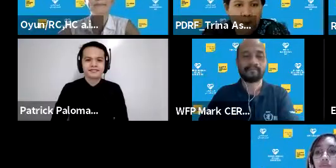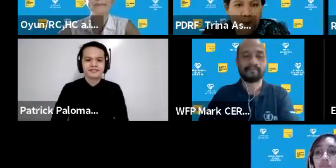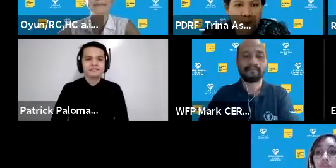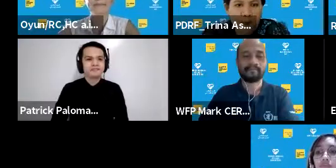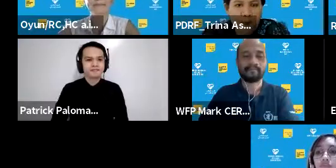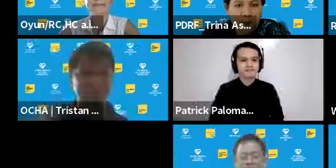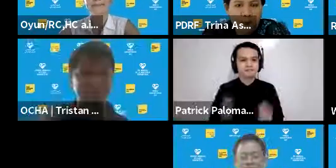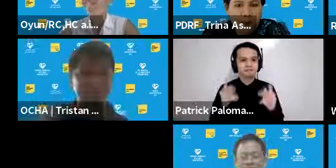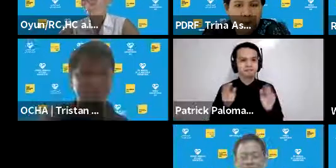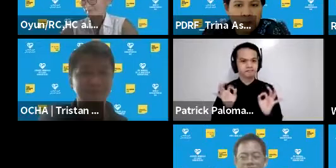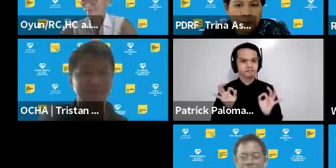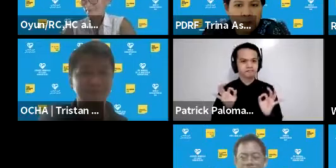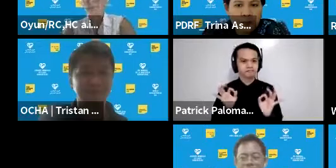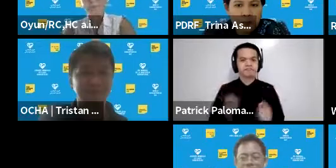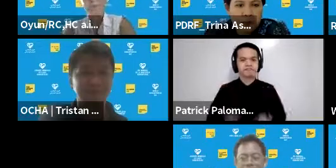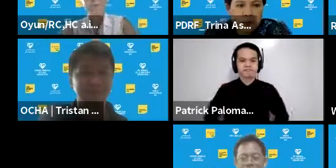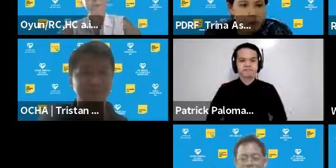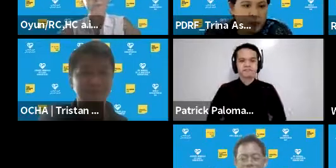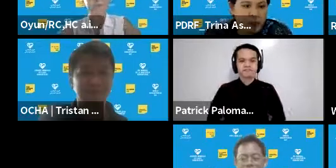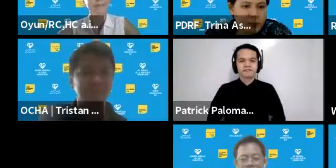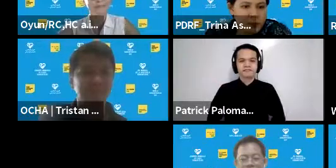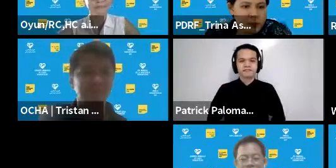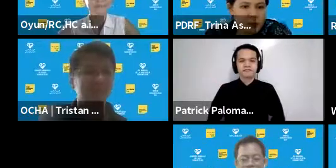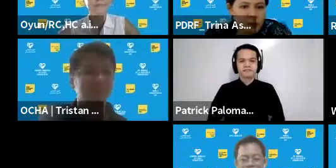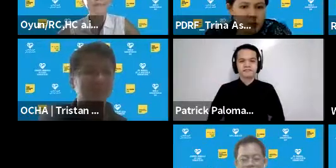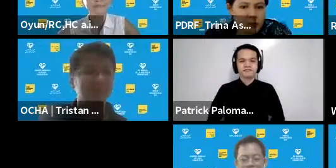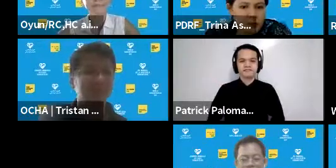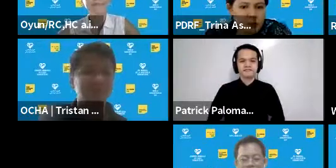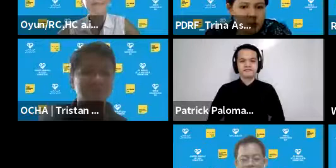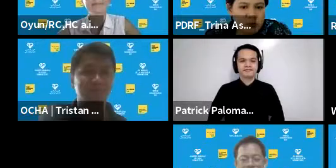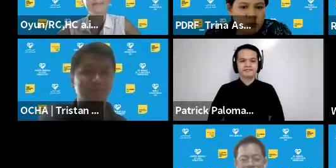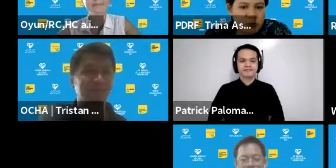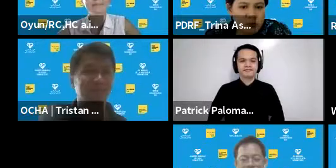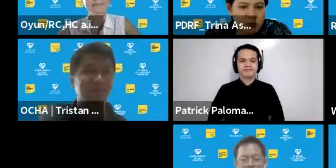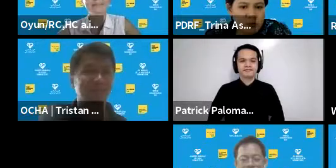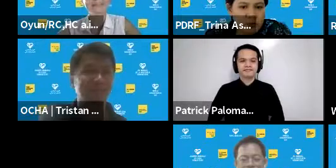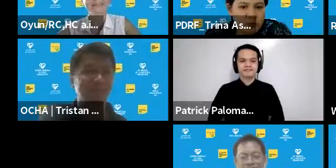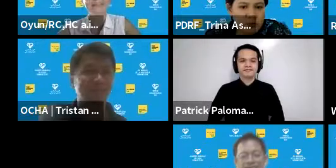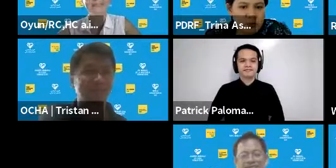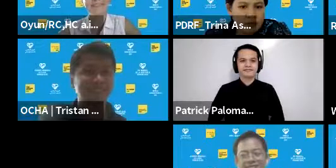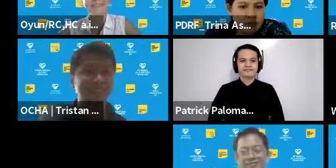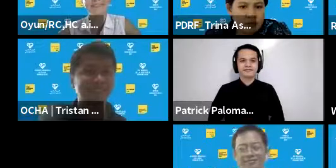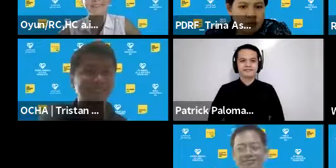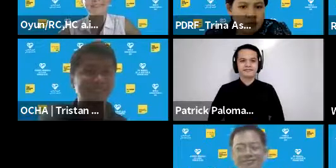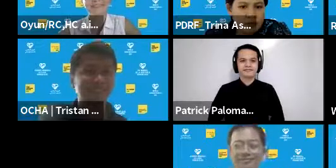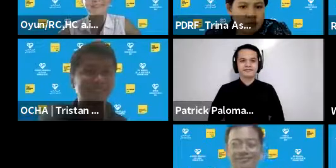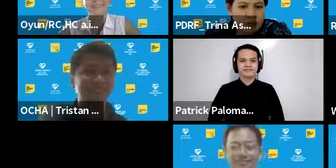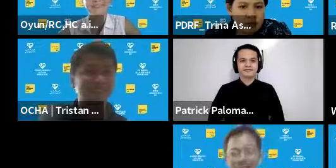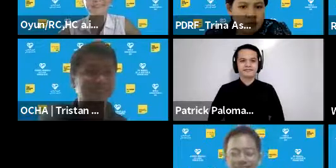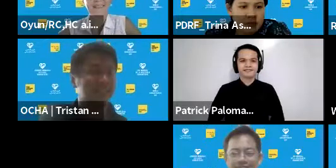All right, I think we're good to go. Just a few pages, so keep smiling for the next few seconds.